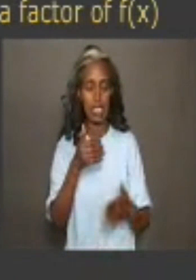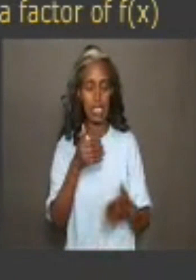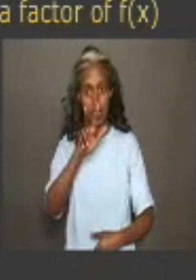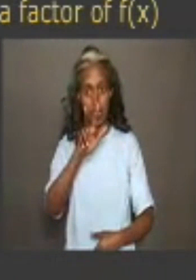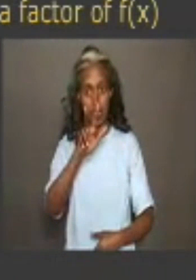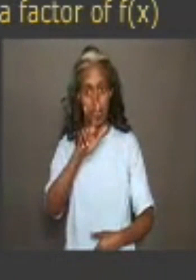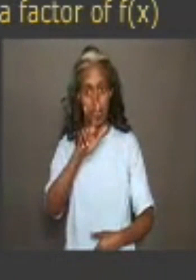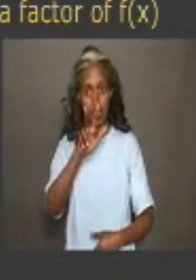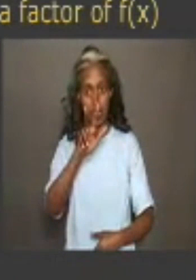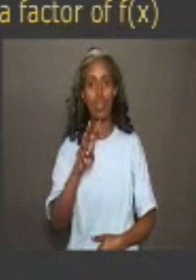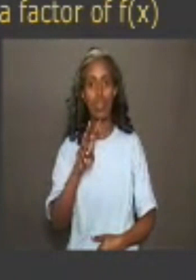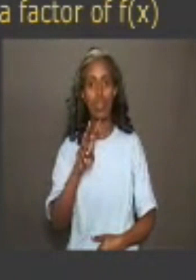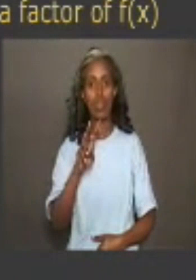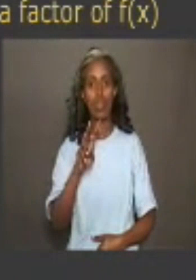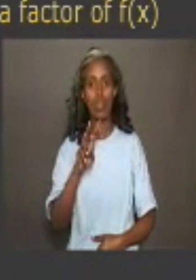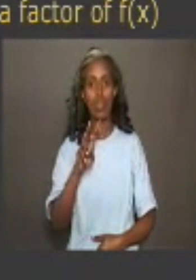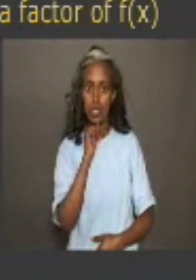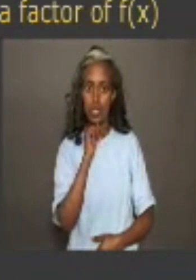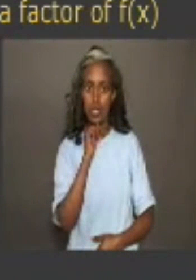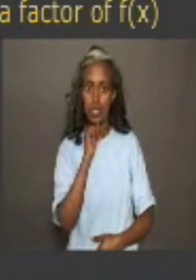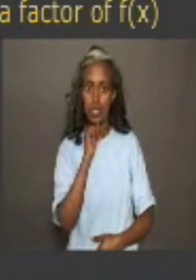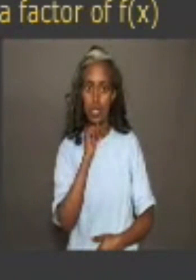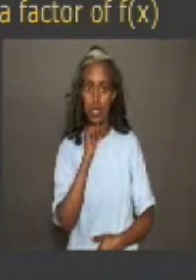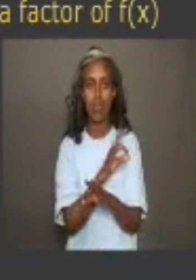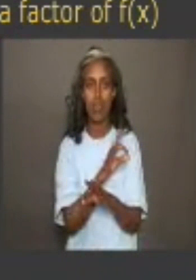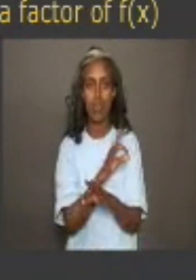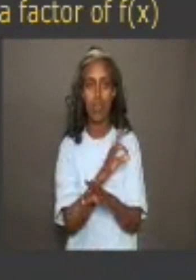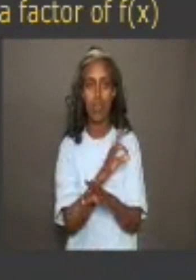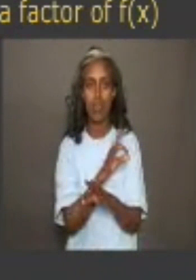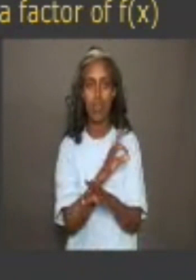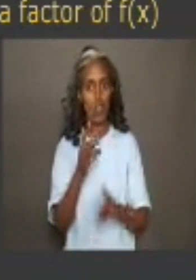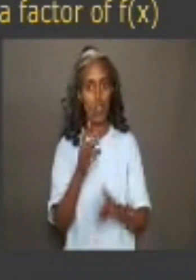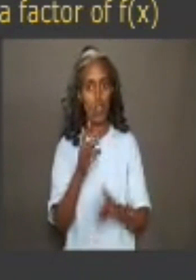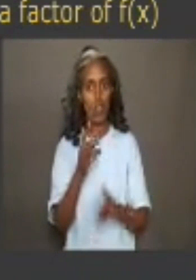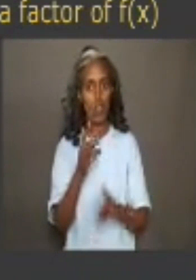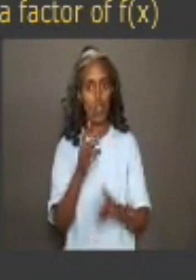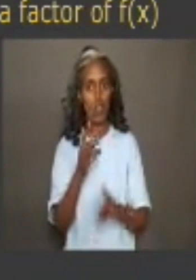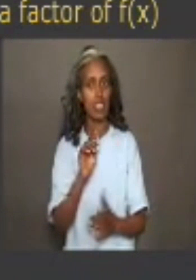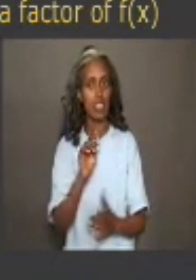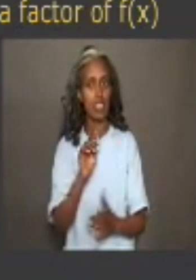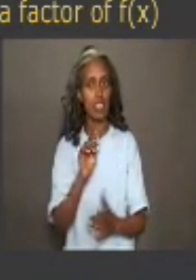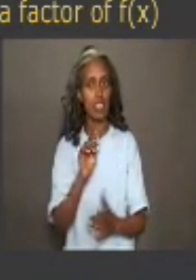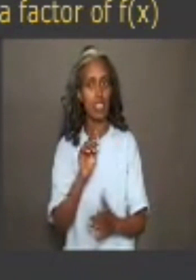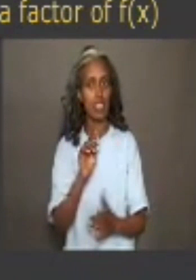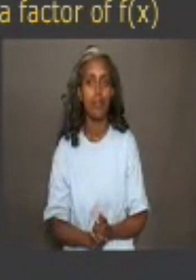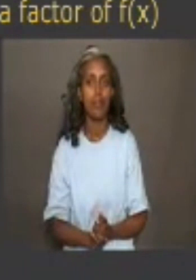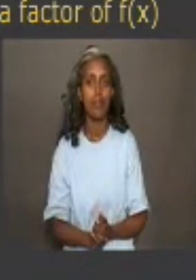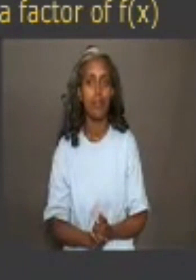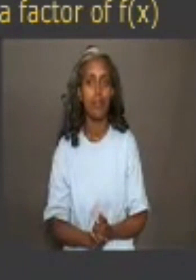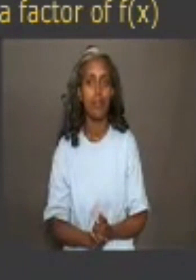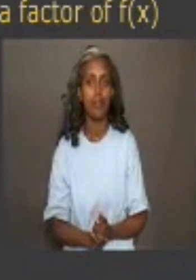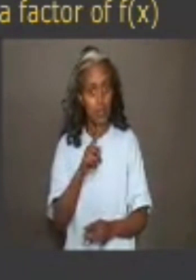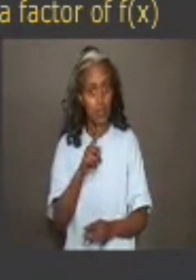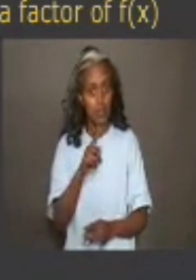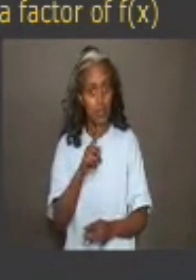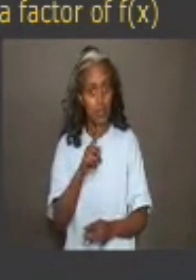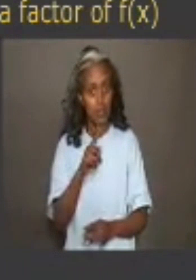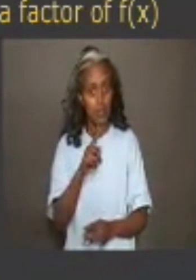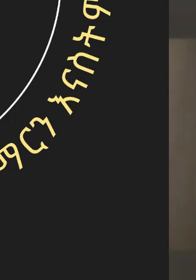2 is not a factor of f of x. If those were your answers, great